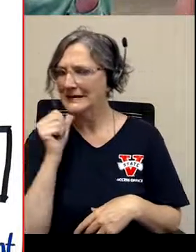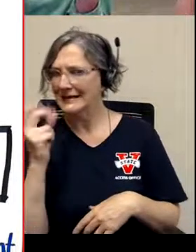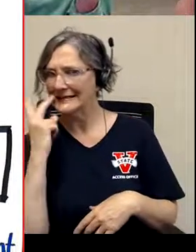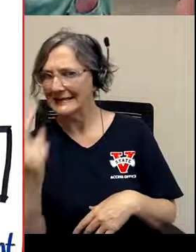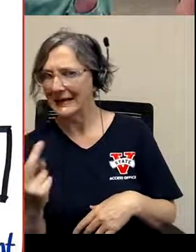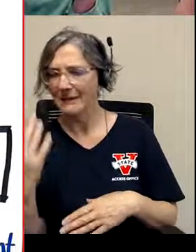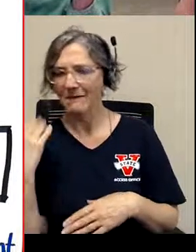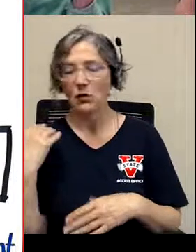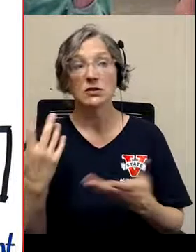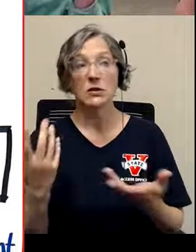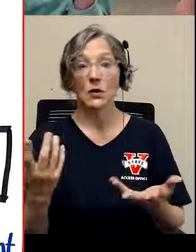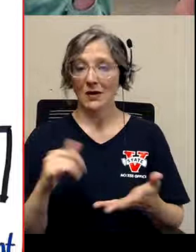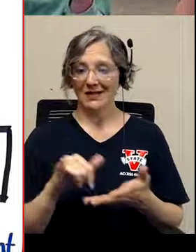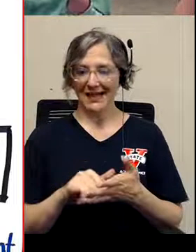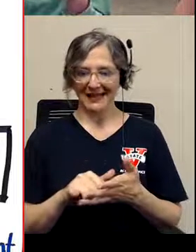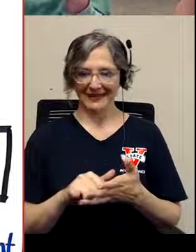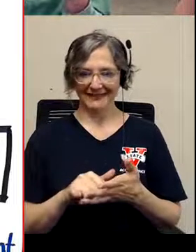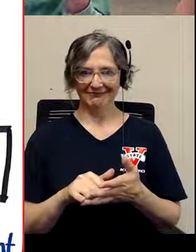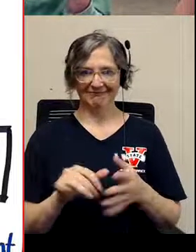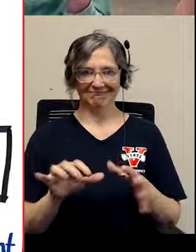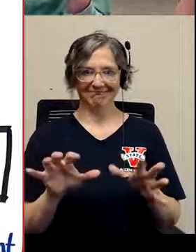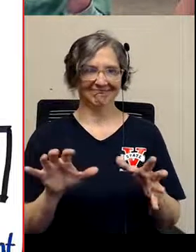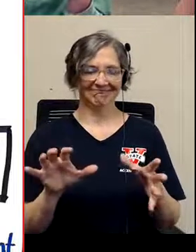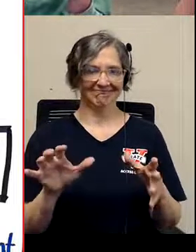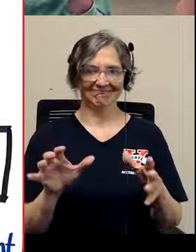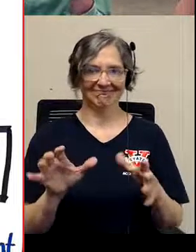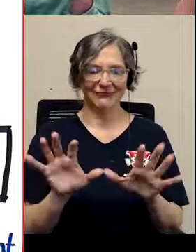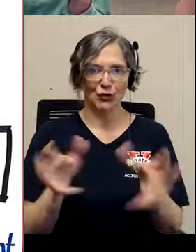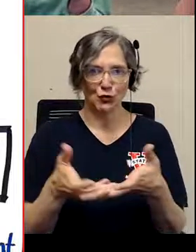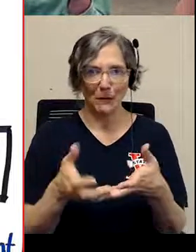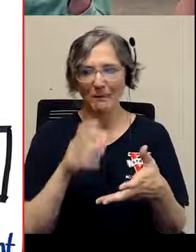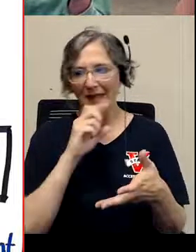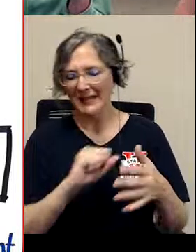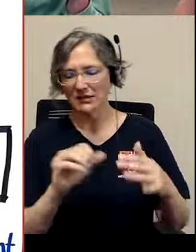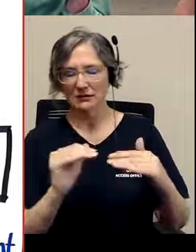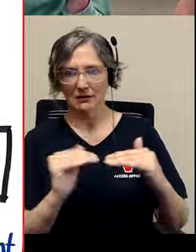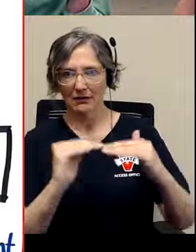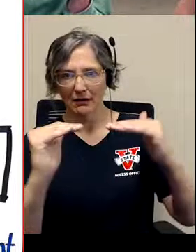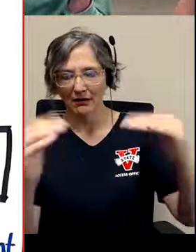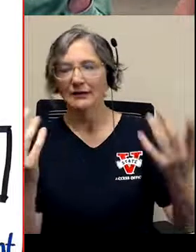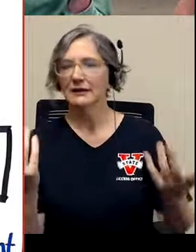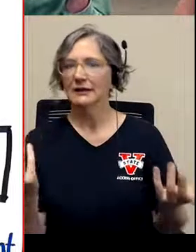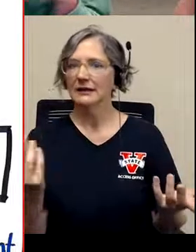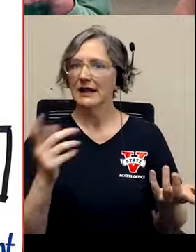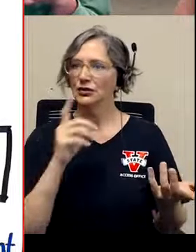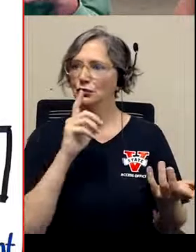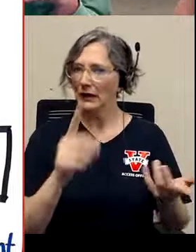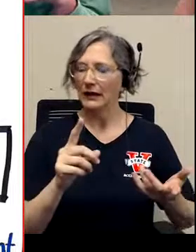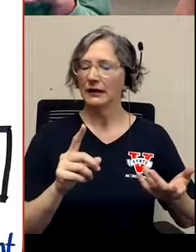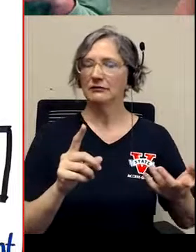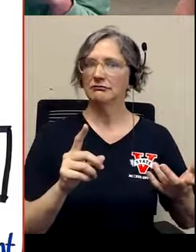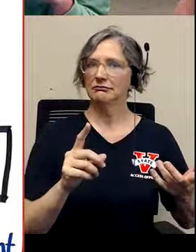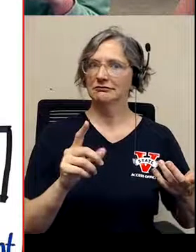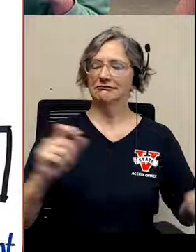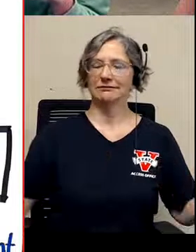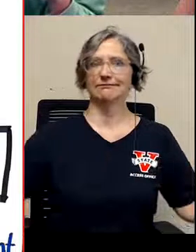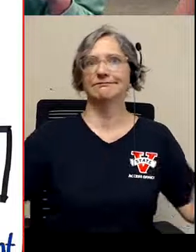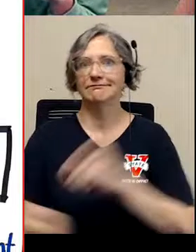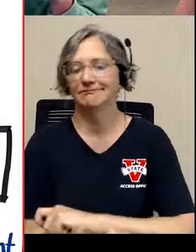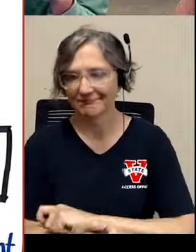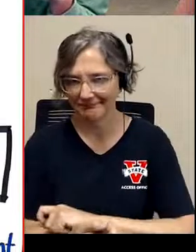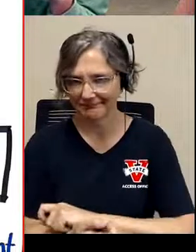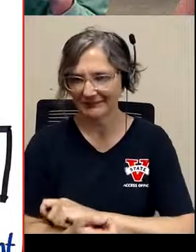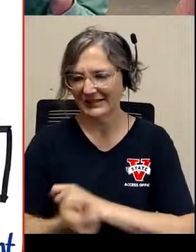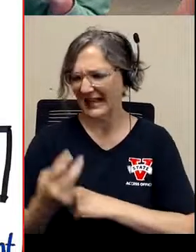almost a decade is now the pendulum has swung so very quickly in the matter of a year or 2 years. And so this is another